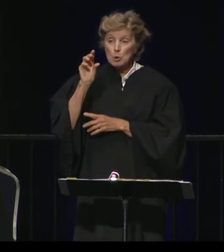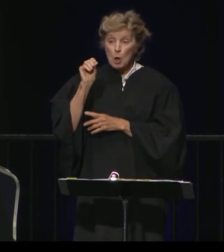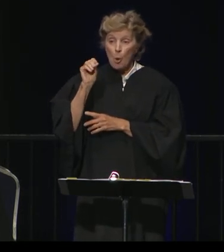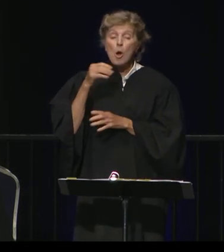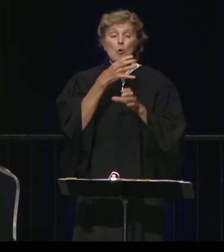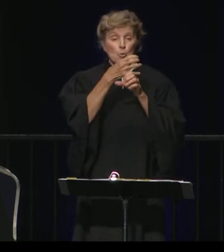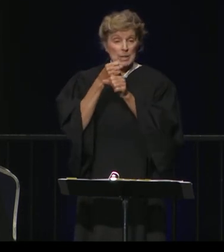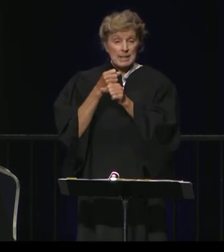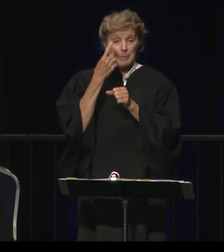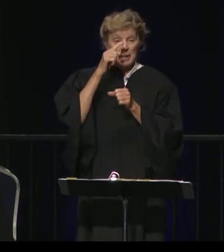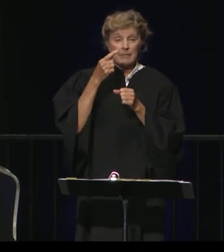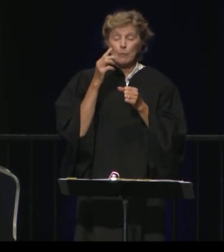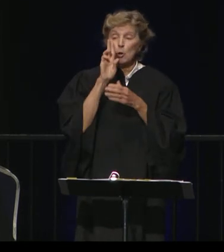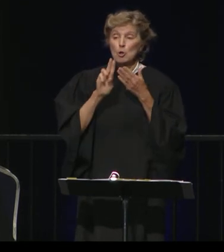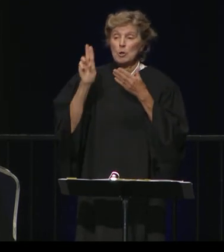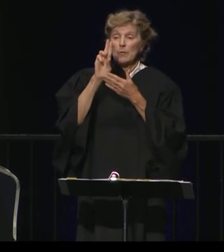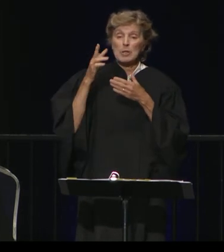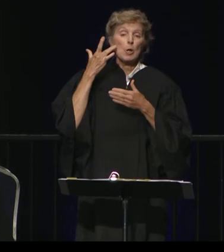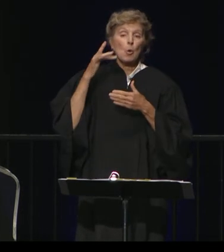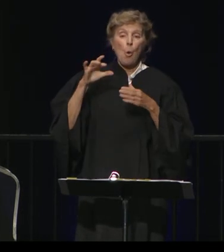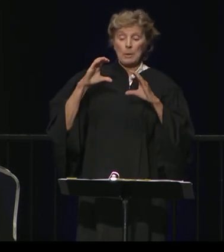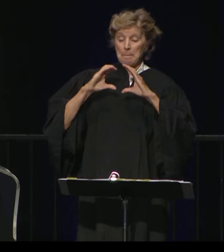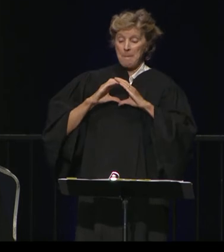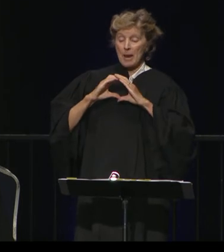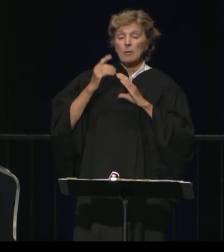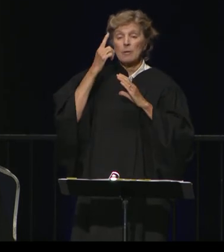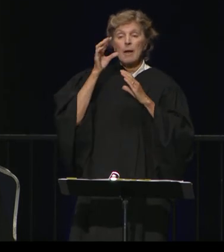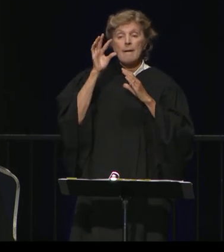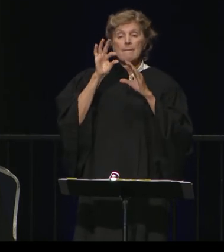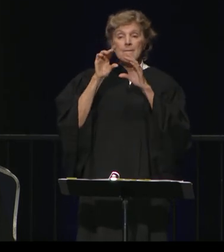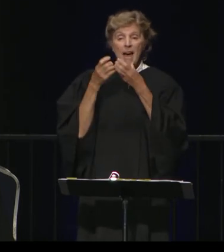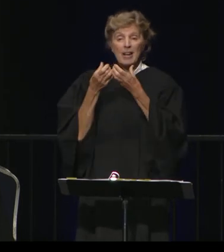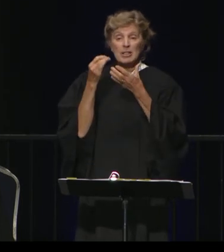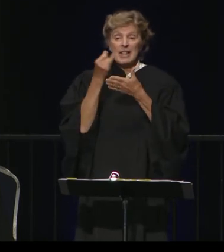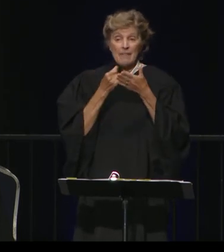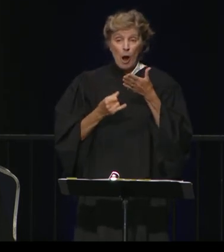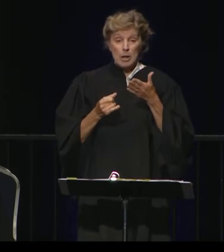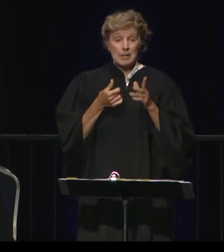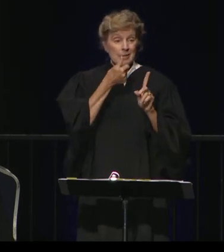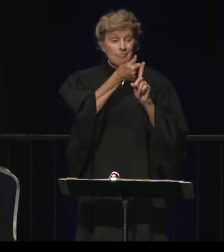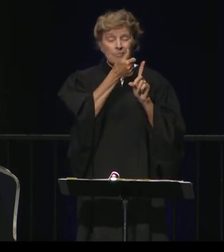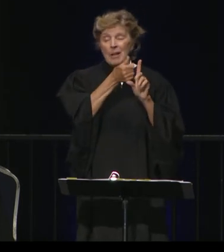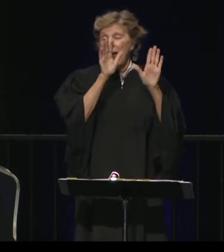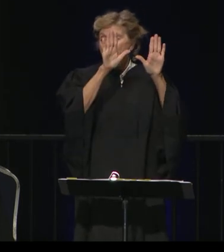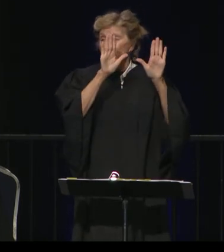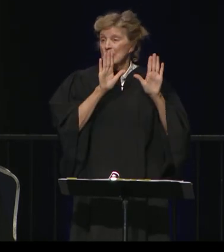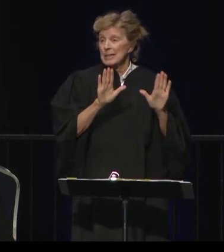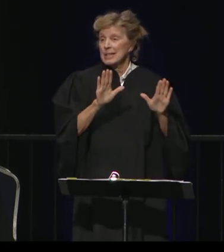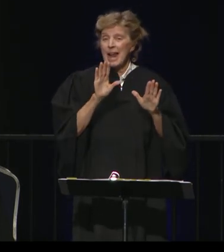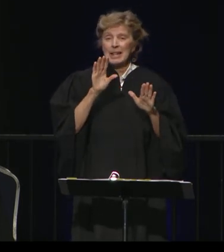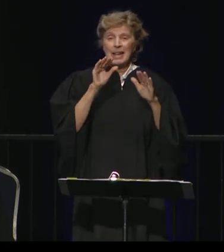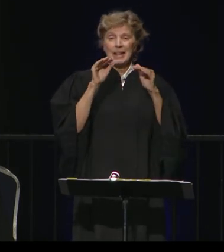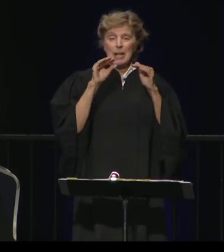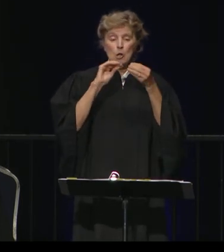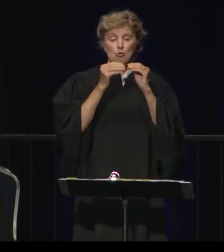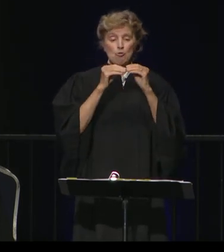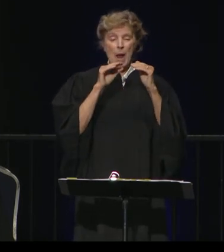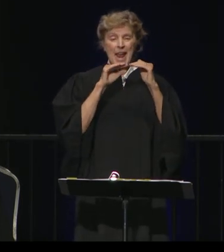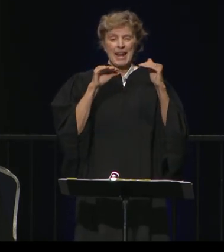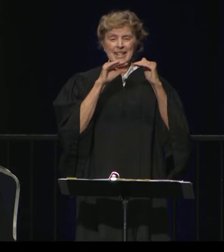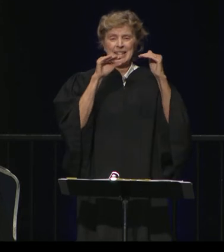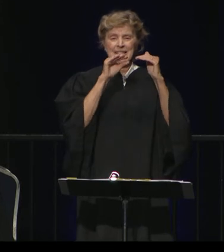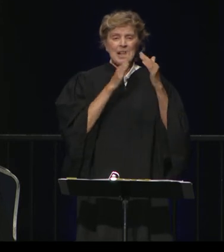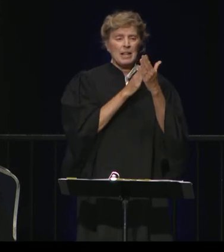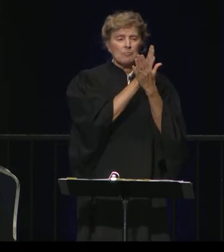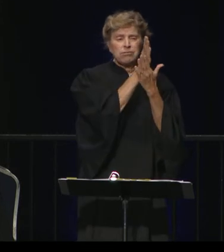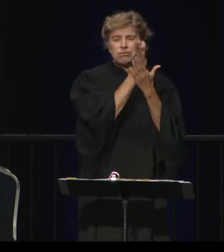university's gold medal for the Faculty of Arts. Julia has achieved outstanding grades across all her